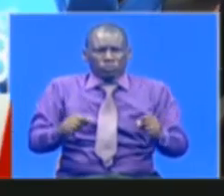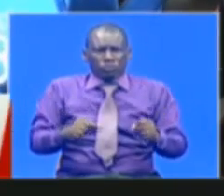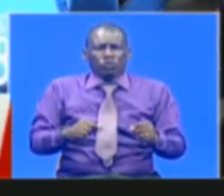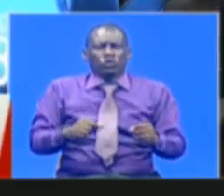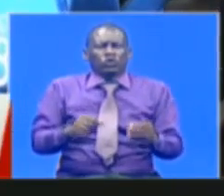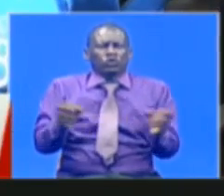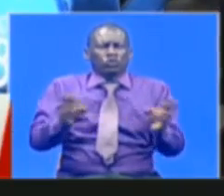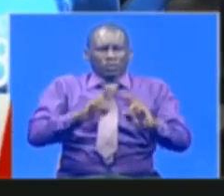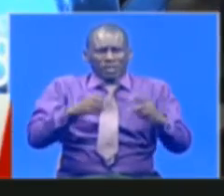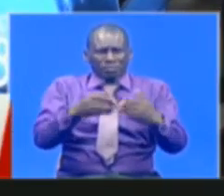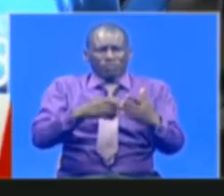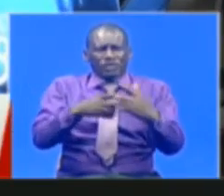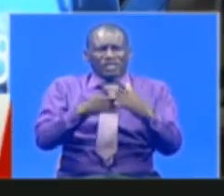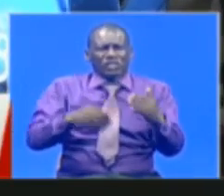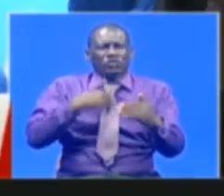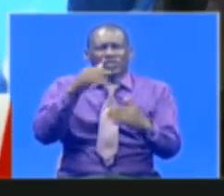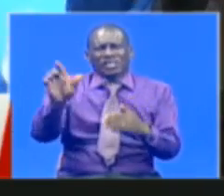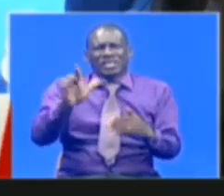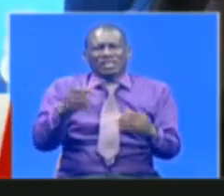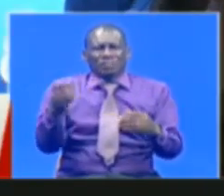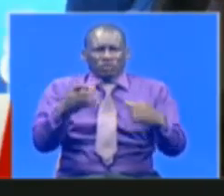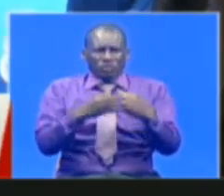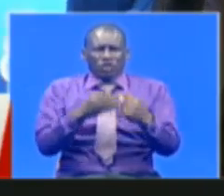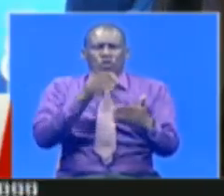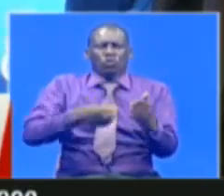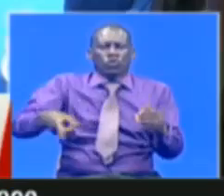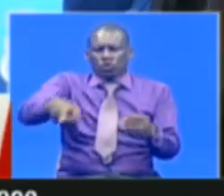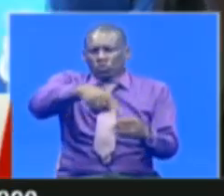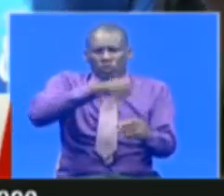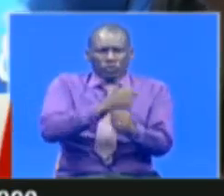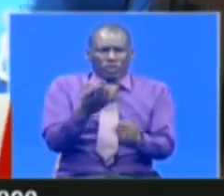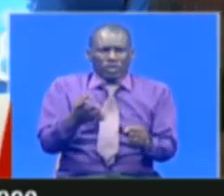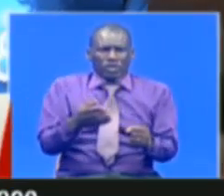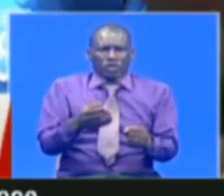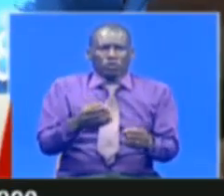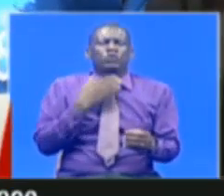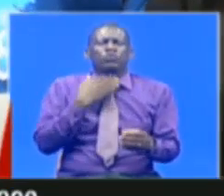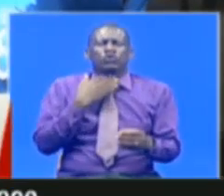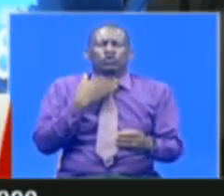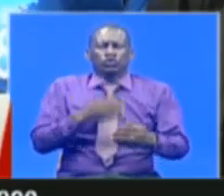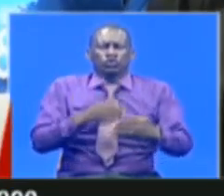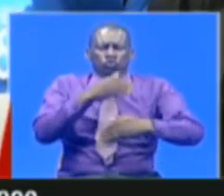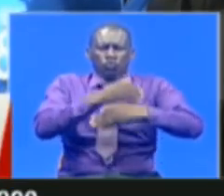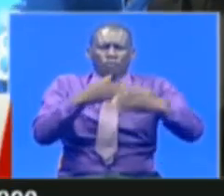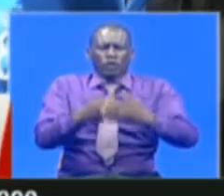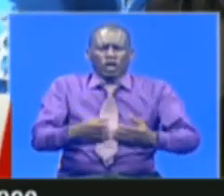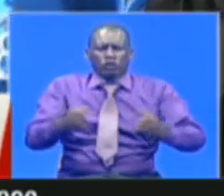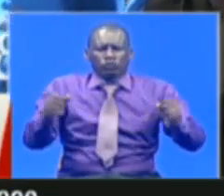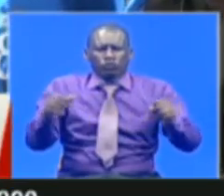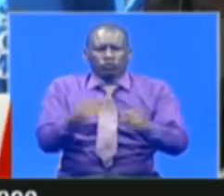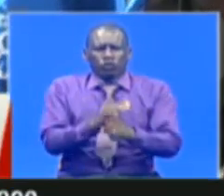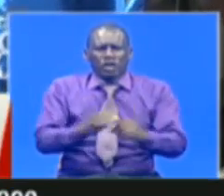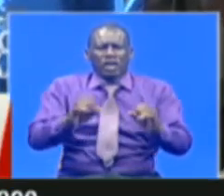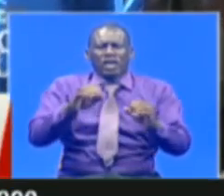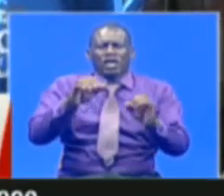it before the start of the next season in August. What we are doing there is actually we are doing a full-fledged academy, which will be class 6 up